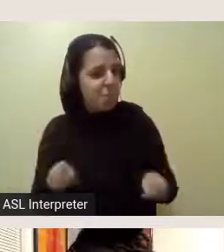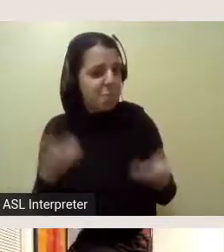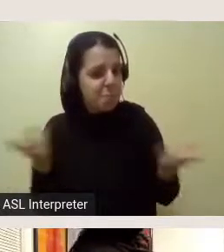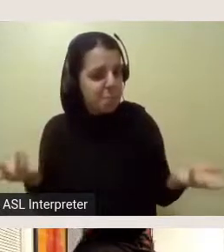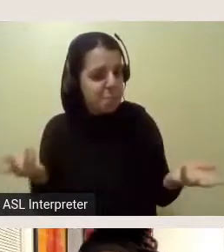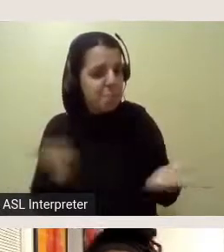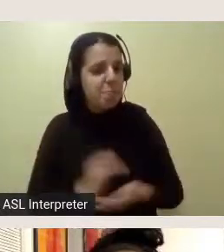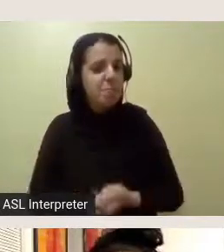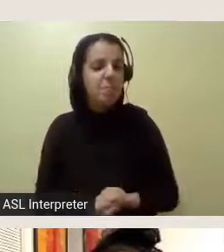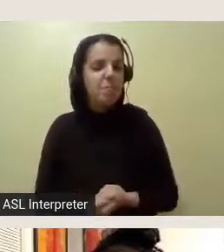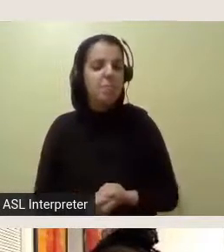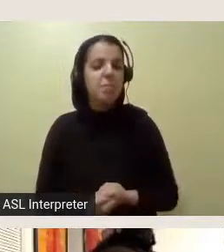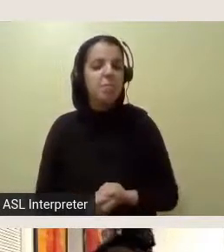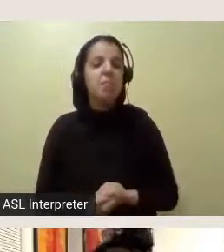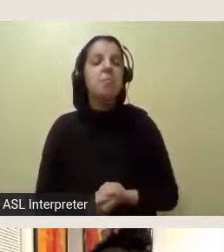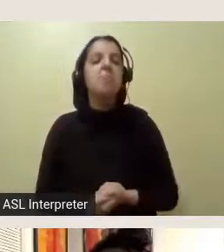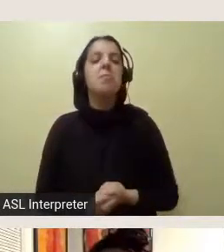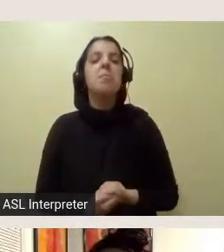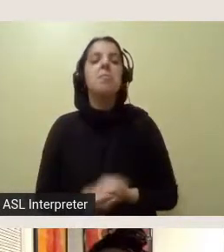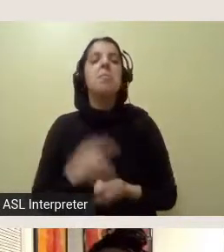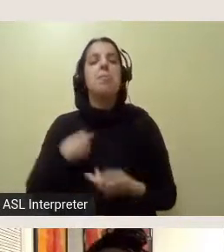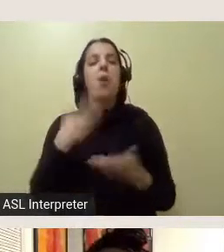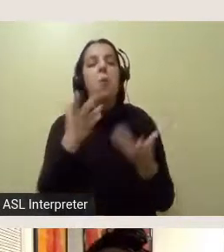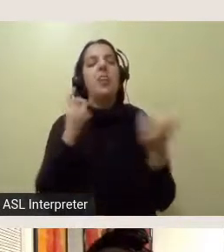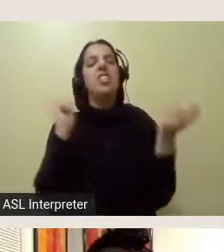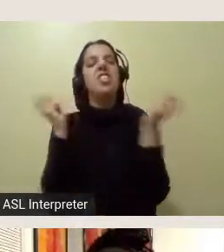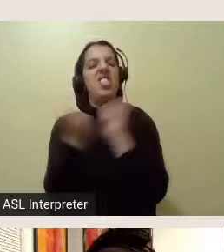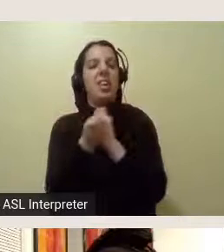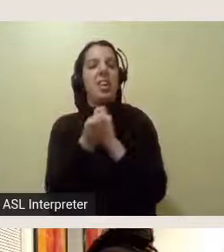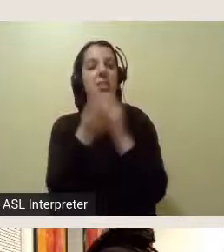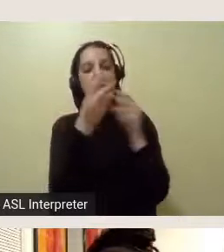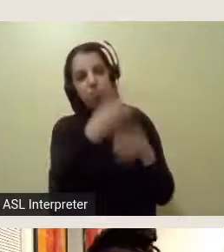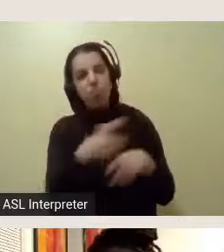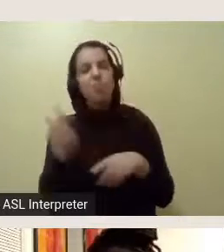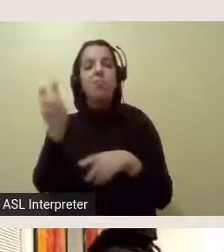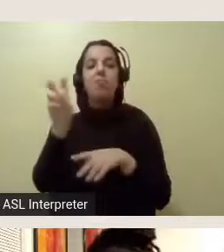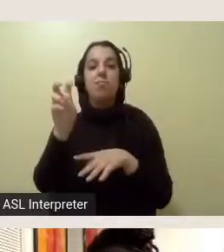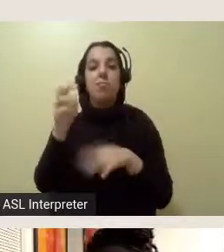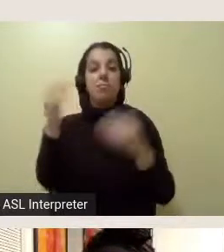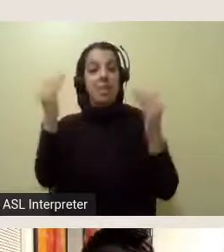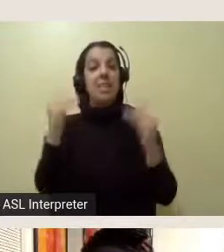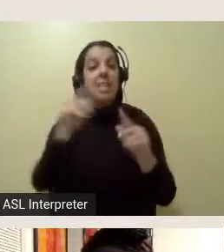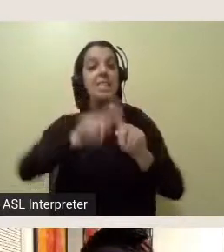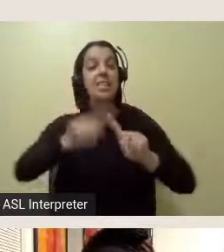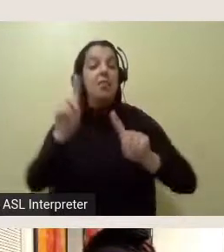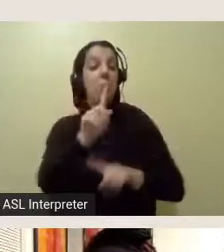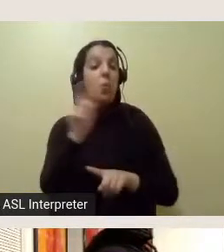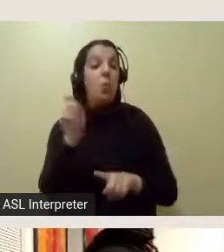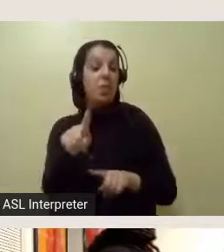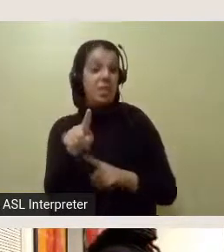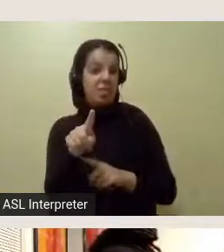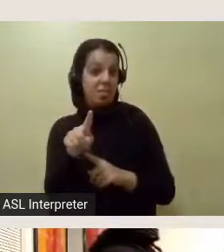So I want to kind of shift gears and move to kind of this question of repair,